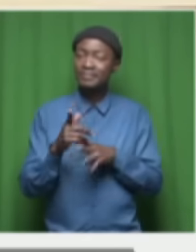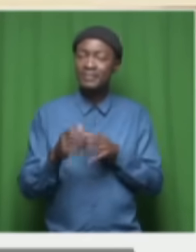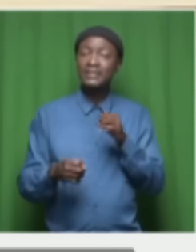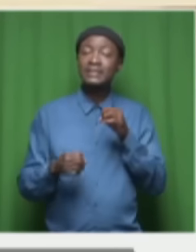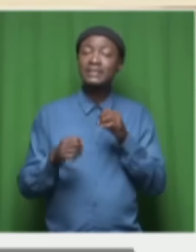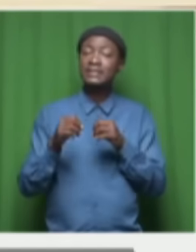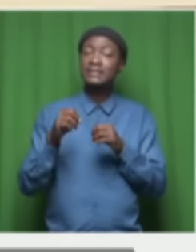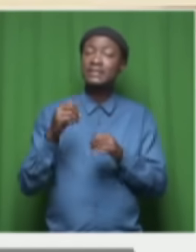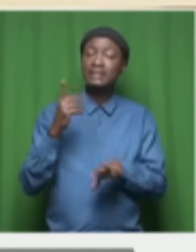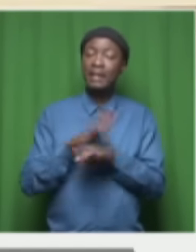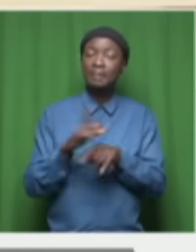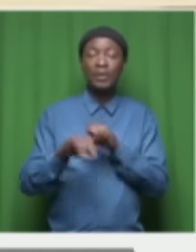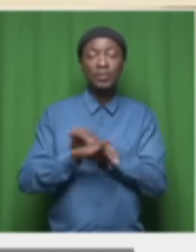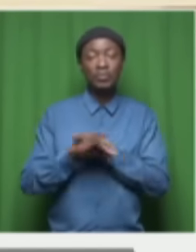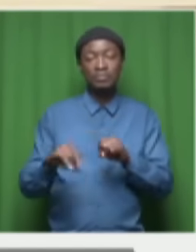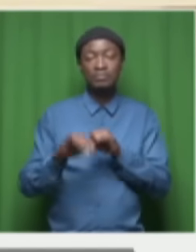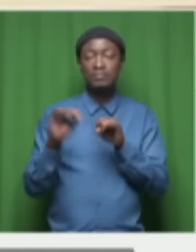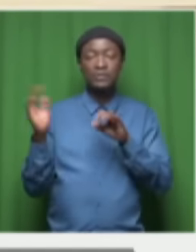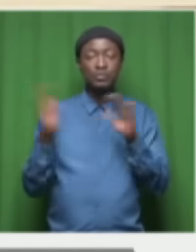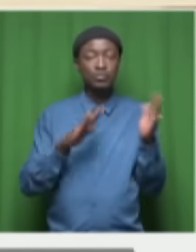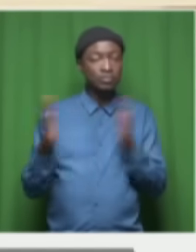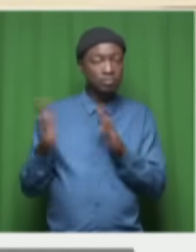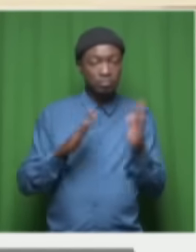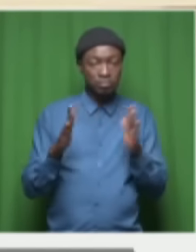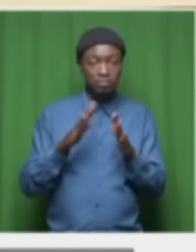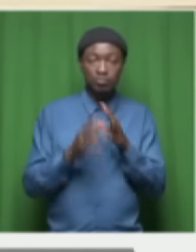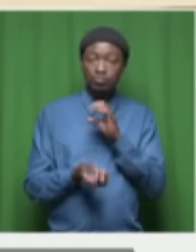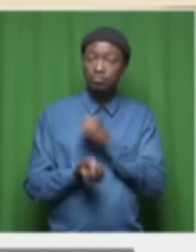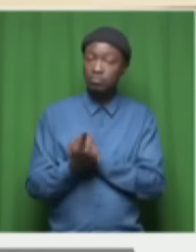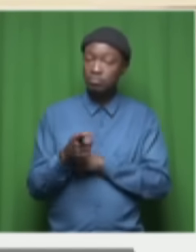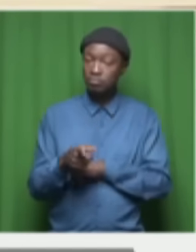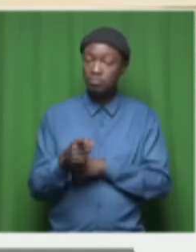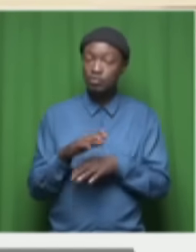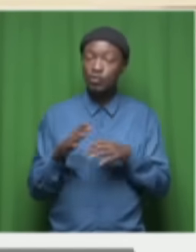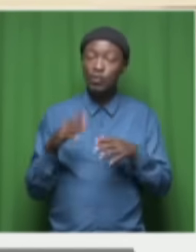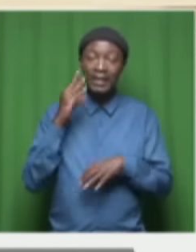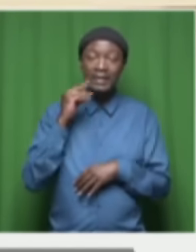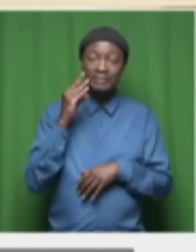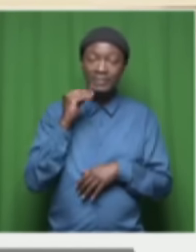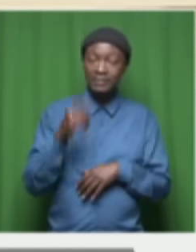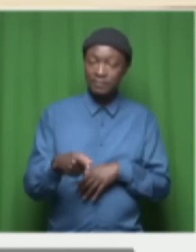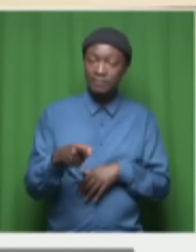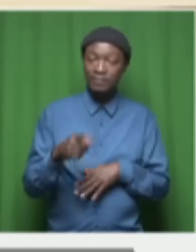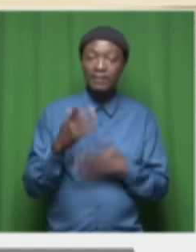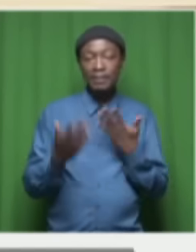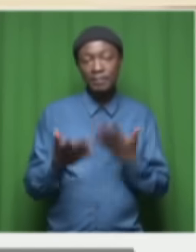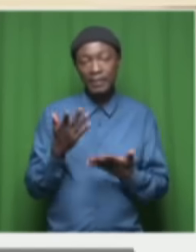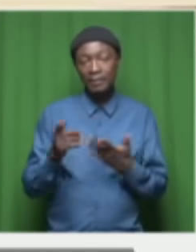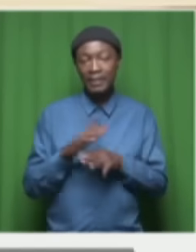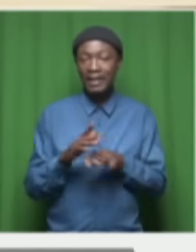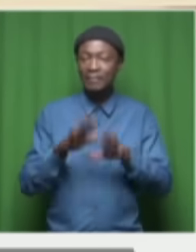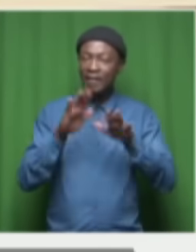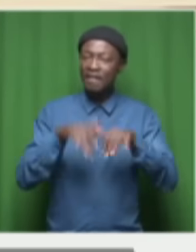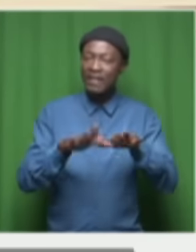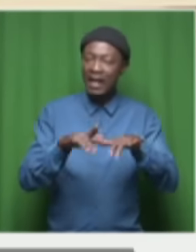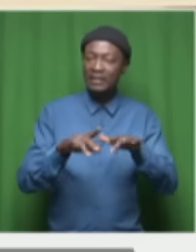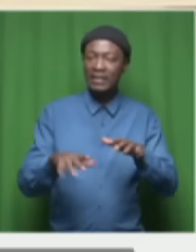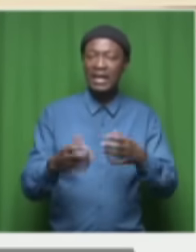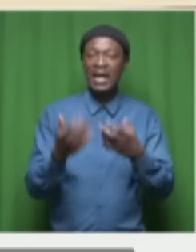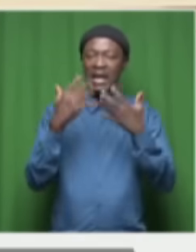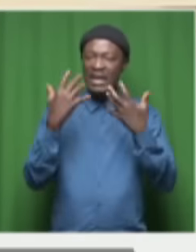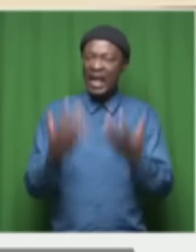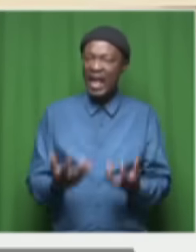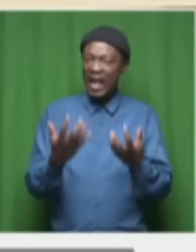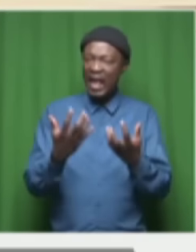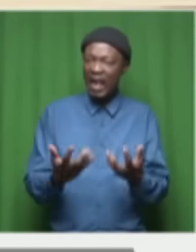some severe weather condition which we will experience, which might result to flooding and heavy rains.